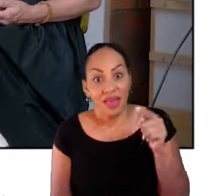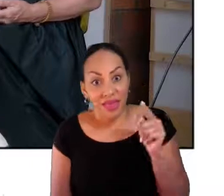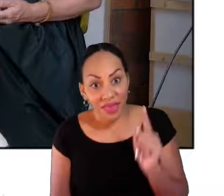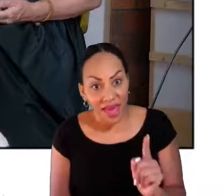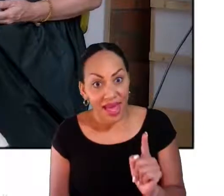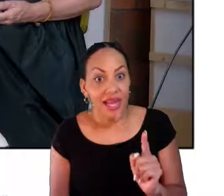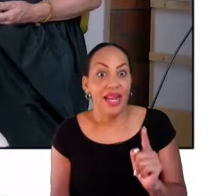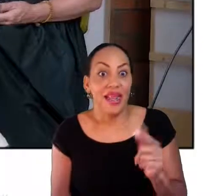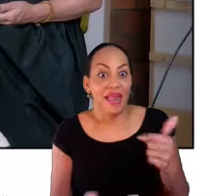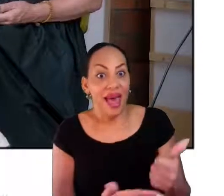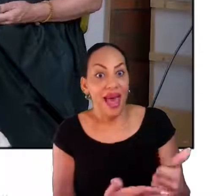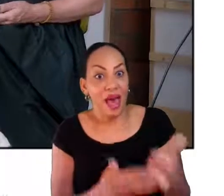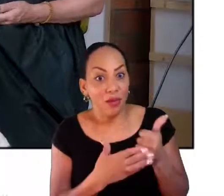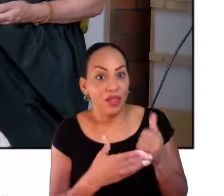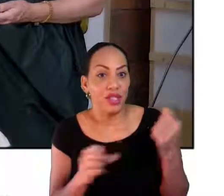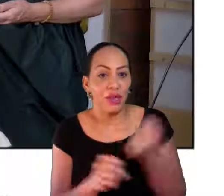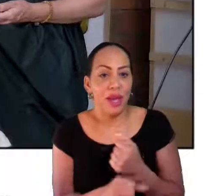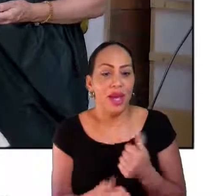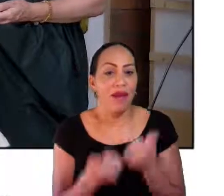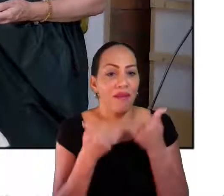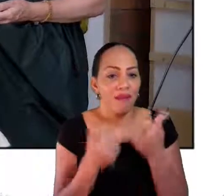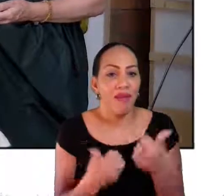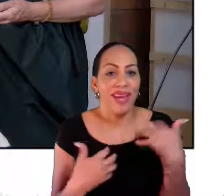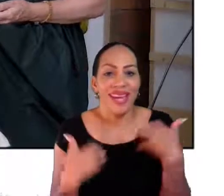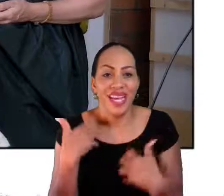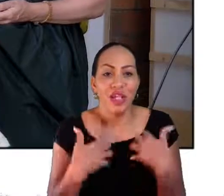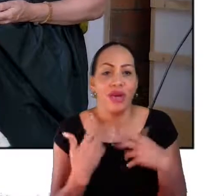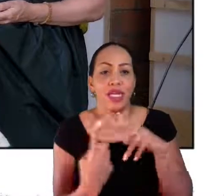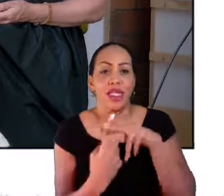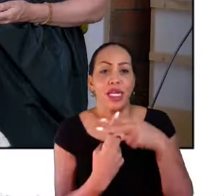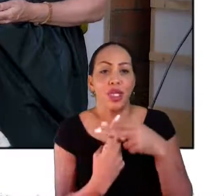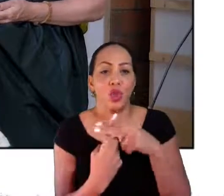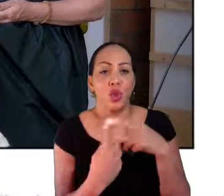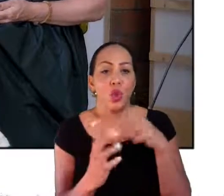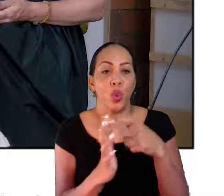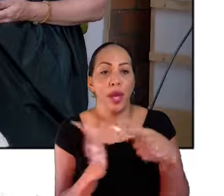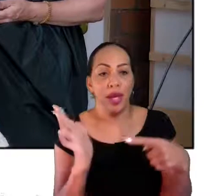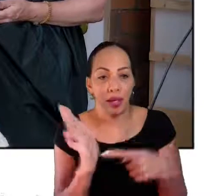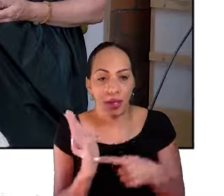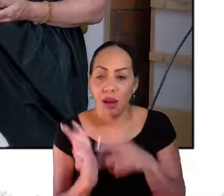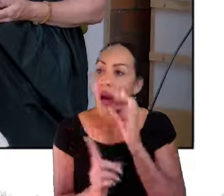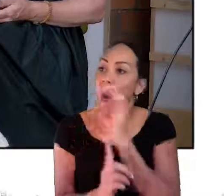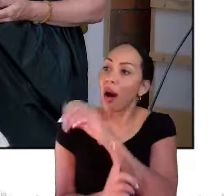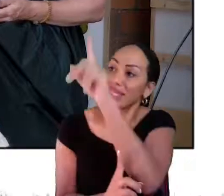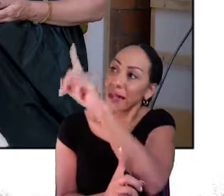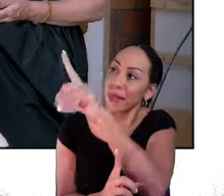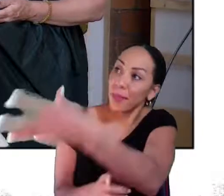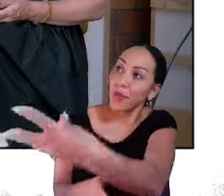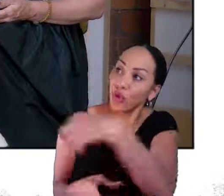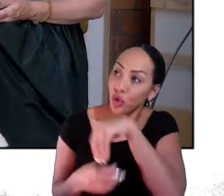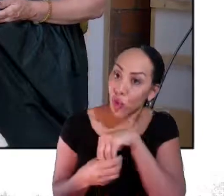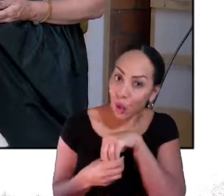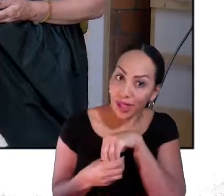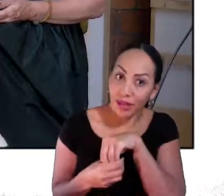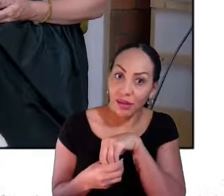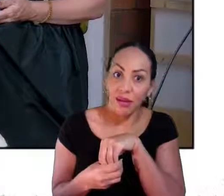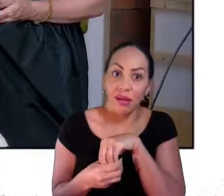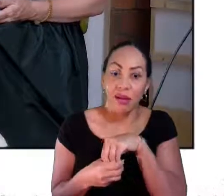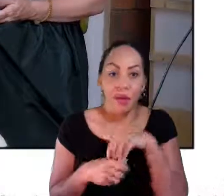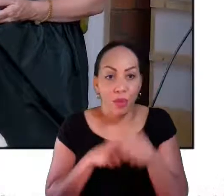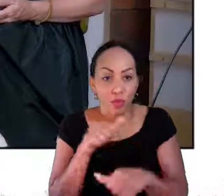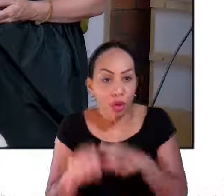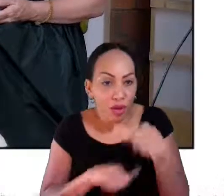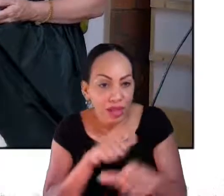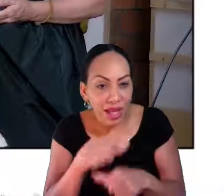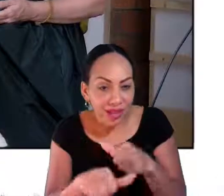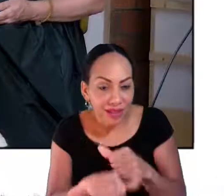like this, but then also binding people into that process. So this is an example of sort of a